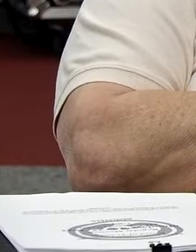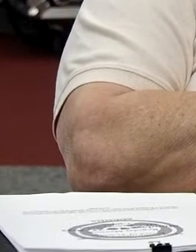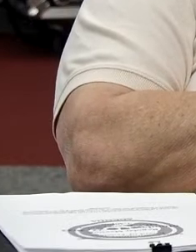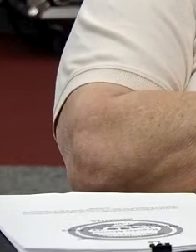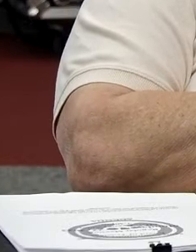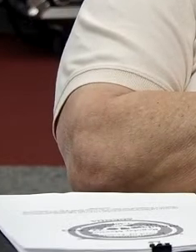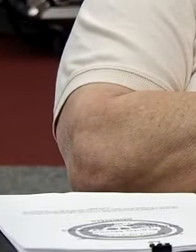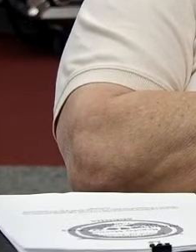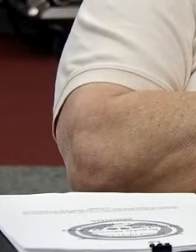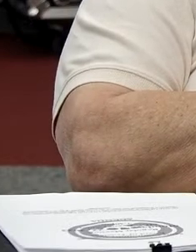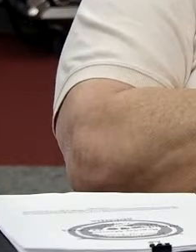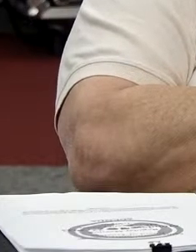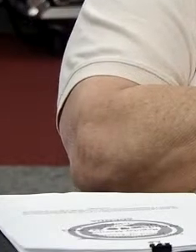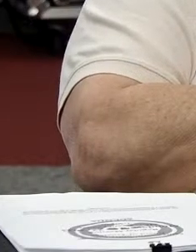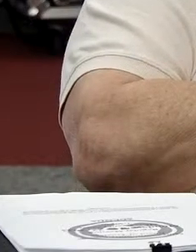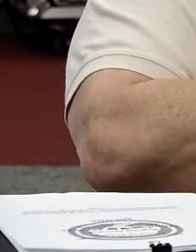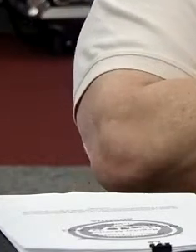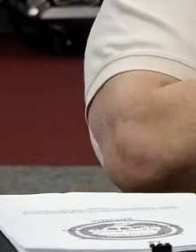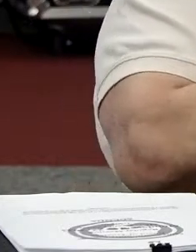it? John?